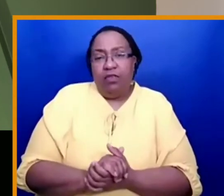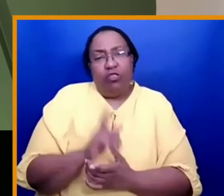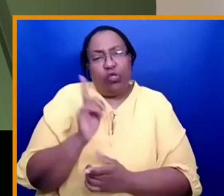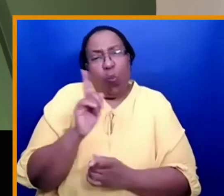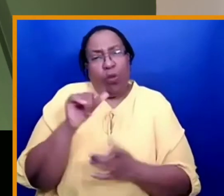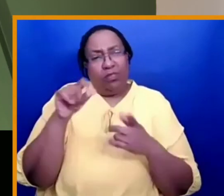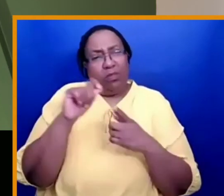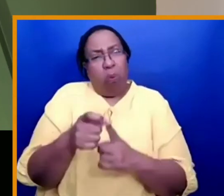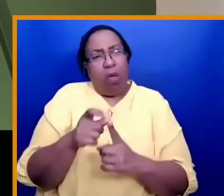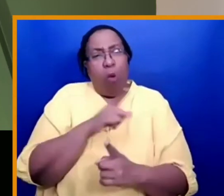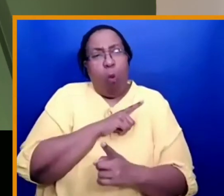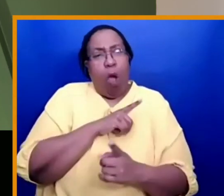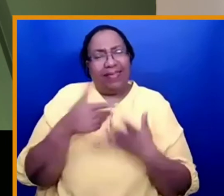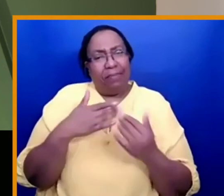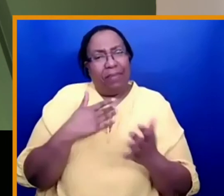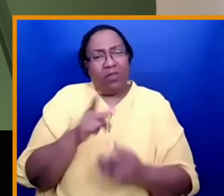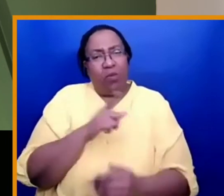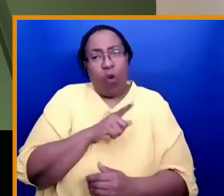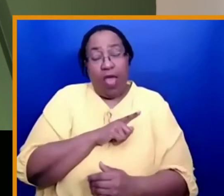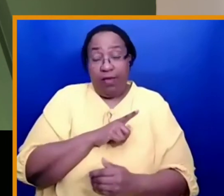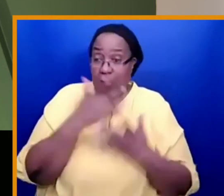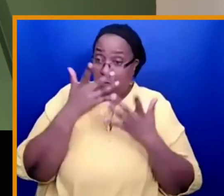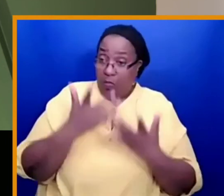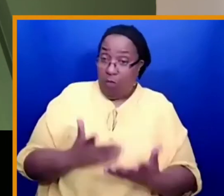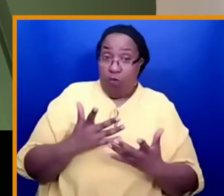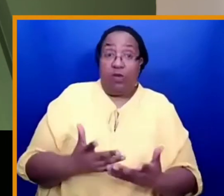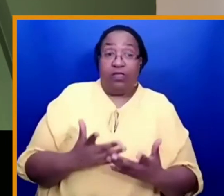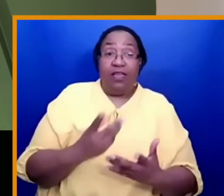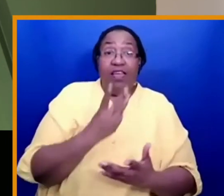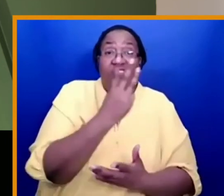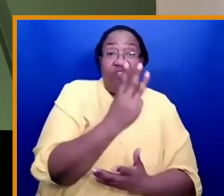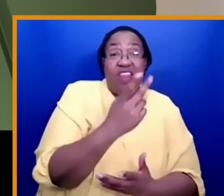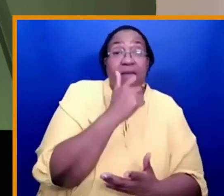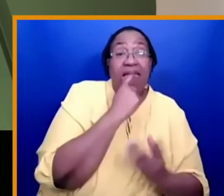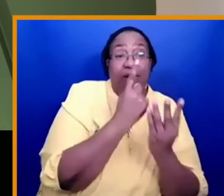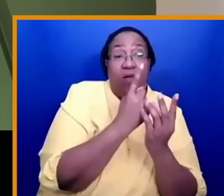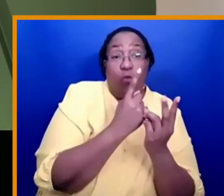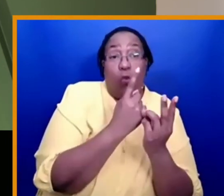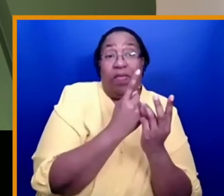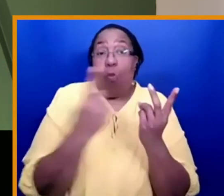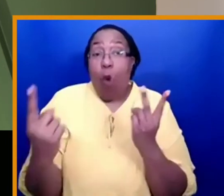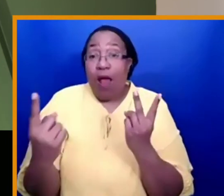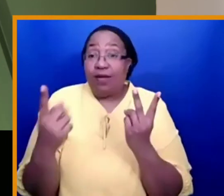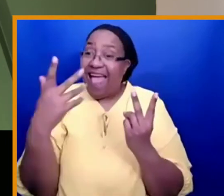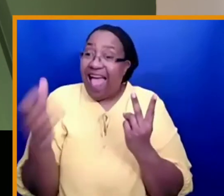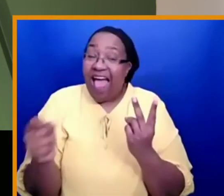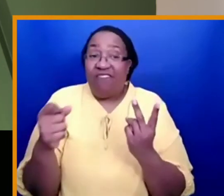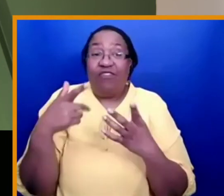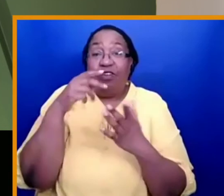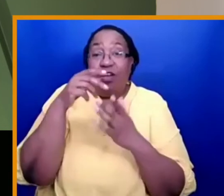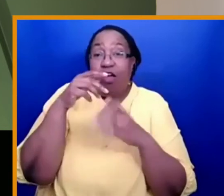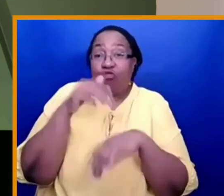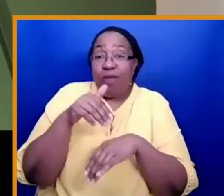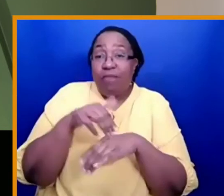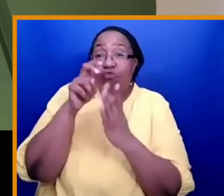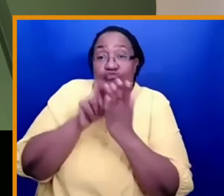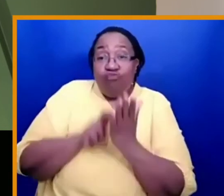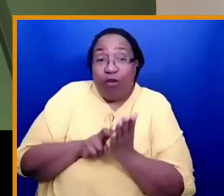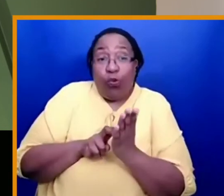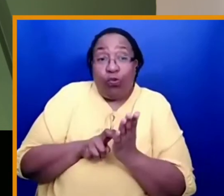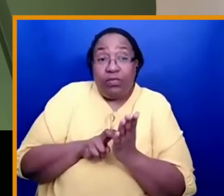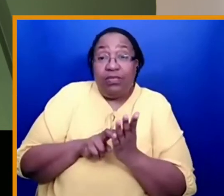Well, conference, at the moment, 1 in 3 men of a working age have a criminal record in England and Wales. And